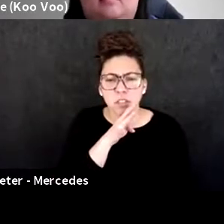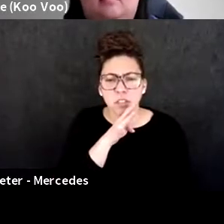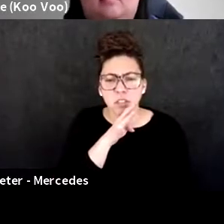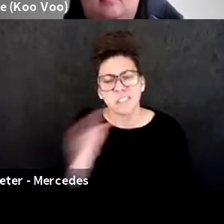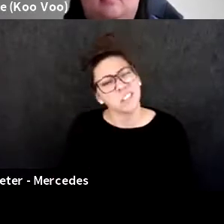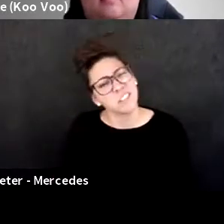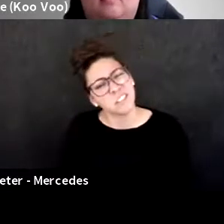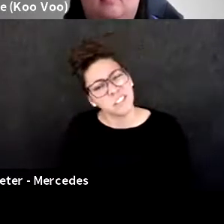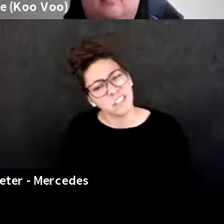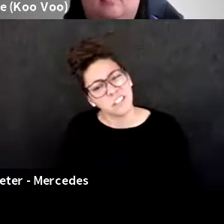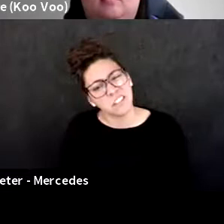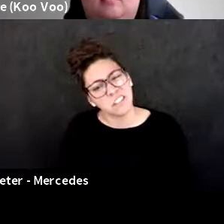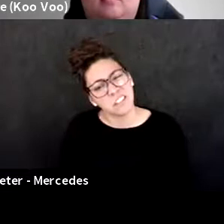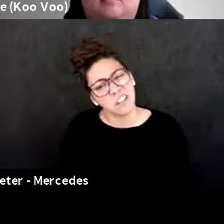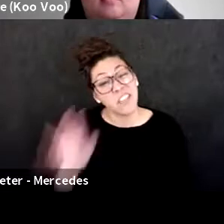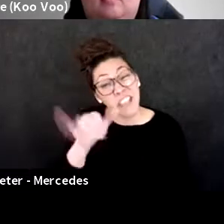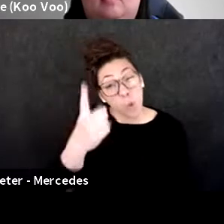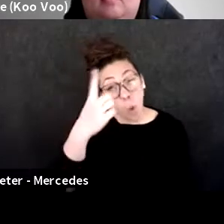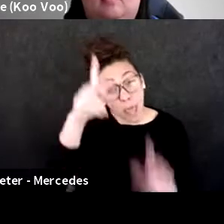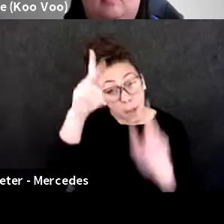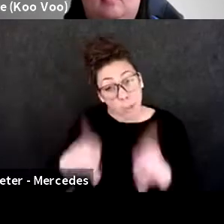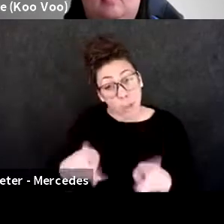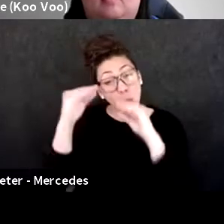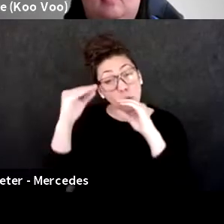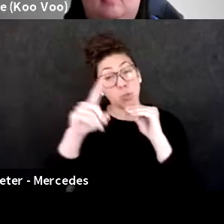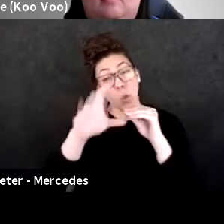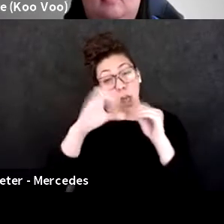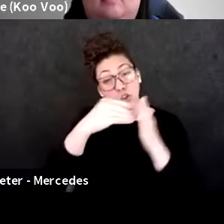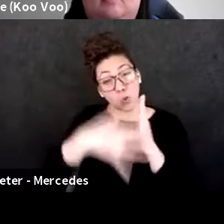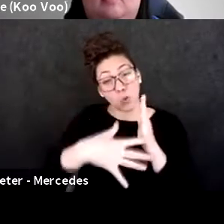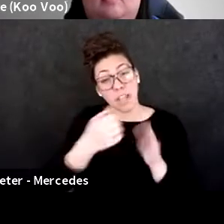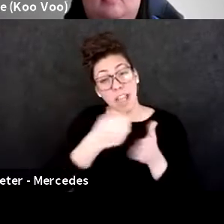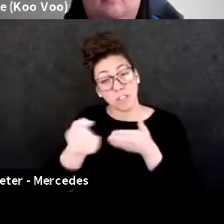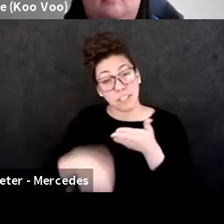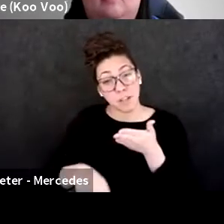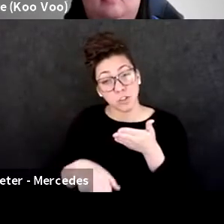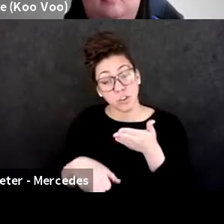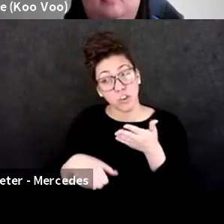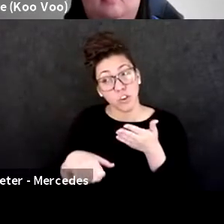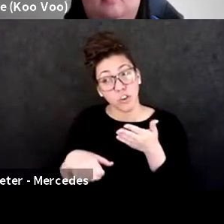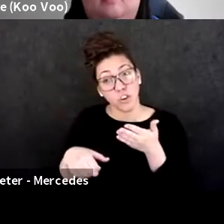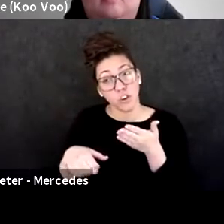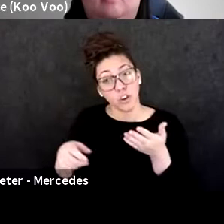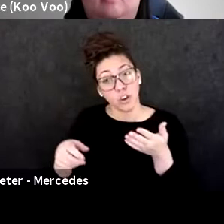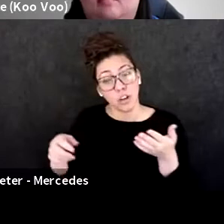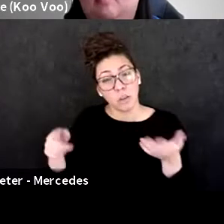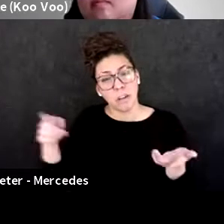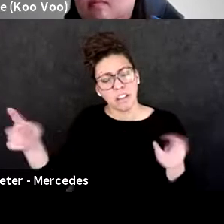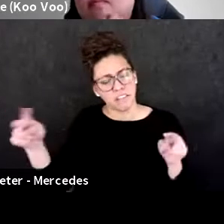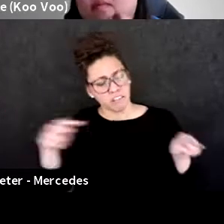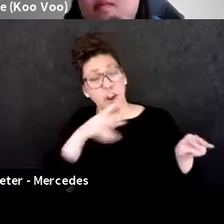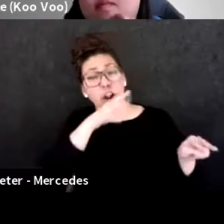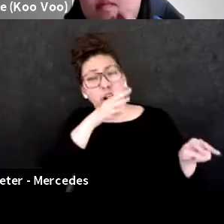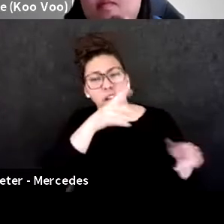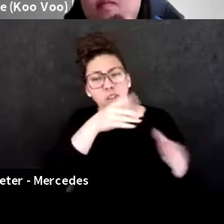That's one person who teaches 100 students every semester, shapes curriculum, but is othering student names. And I